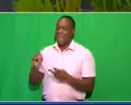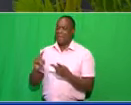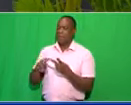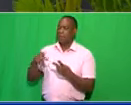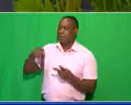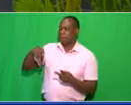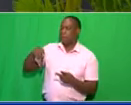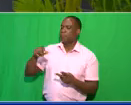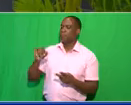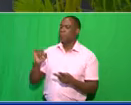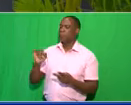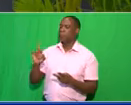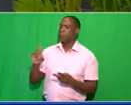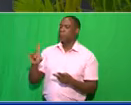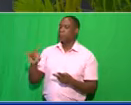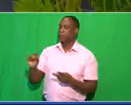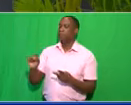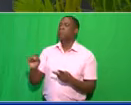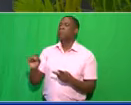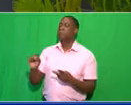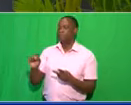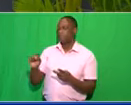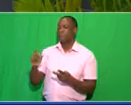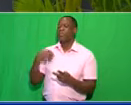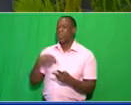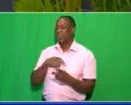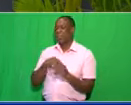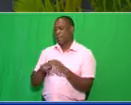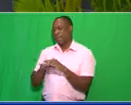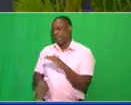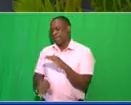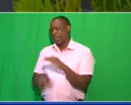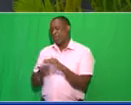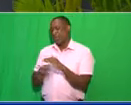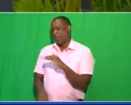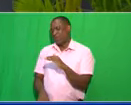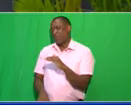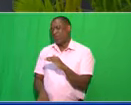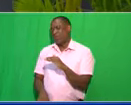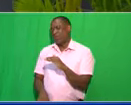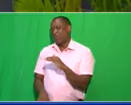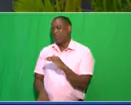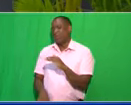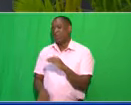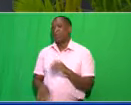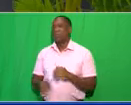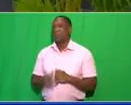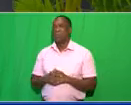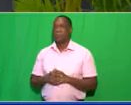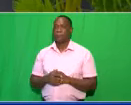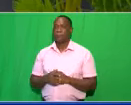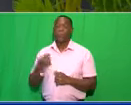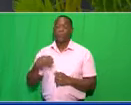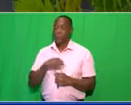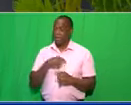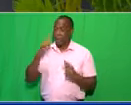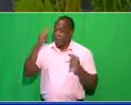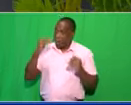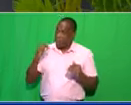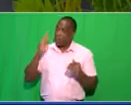it's below. There was a hope that we will improve over the years that we have engaged in the